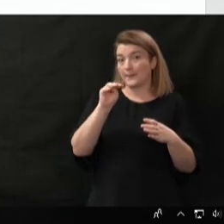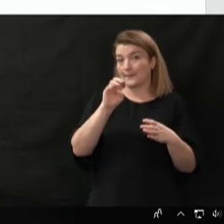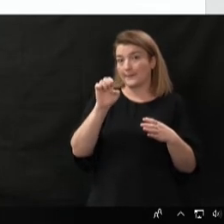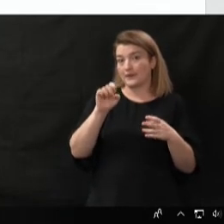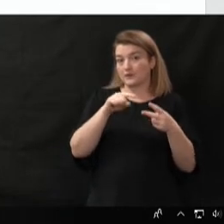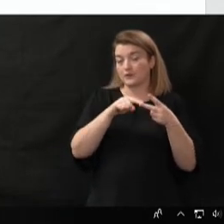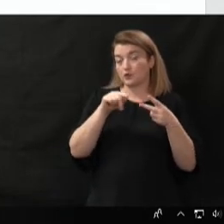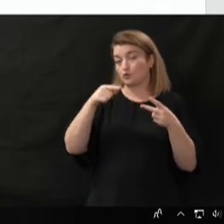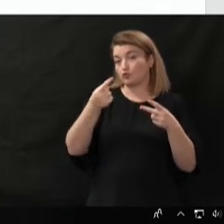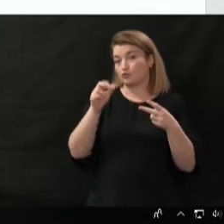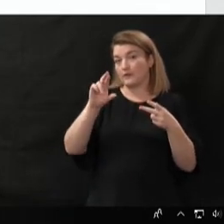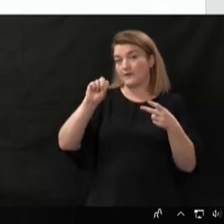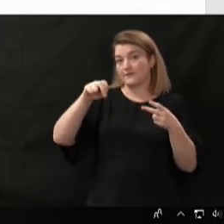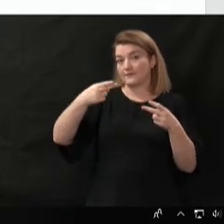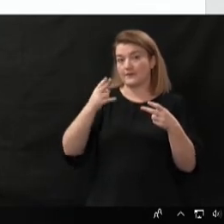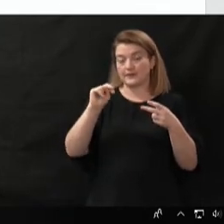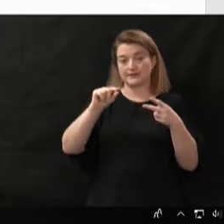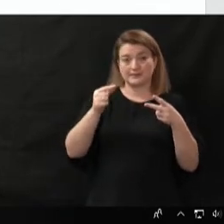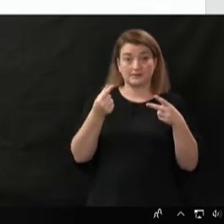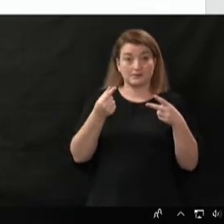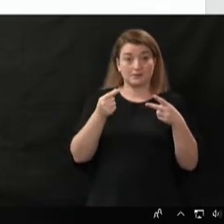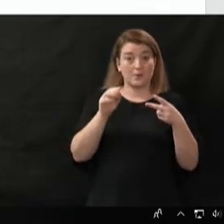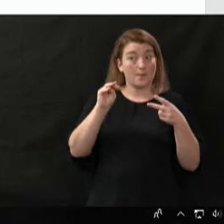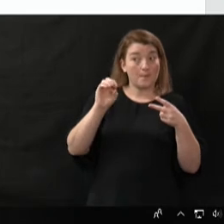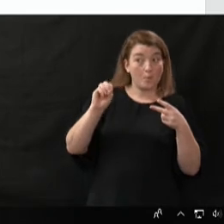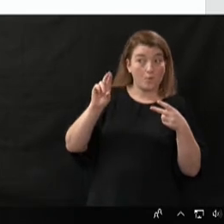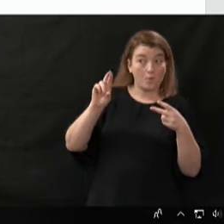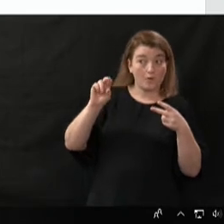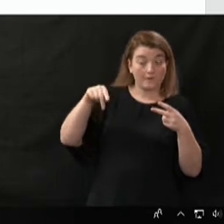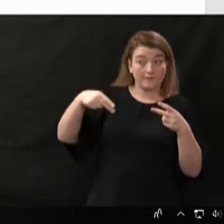And morpheme? Or no?